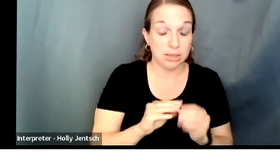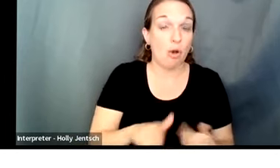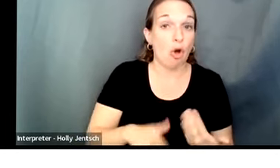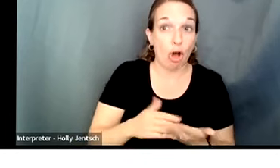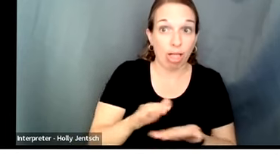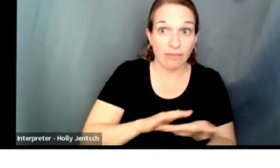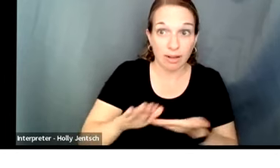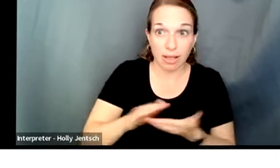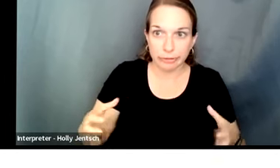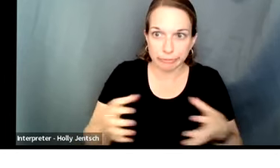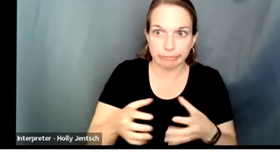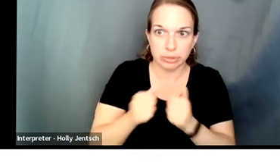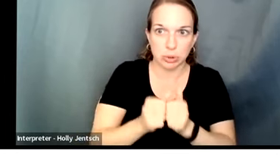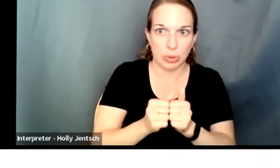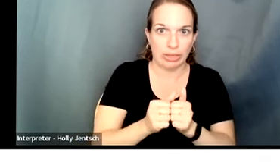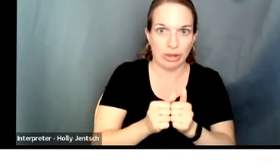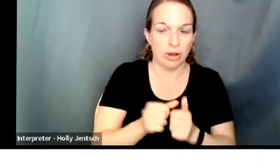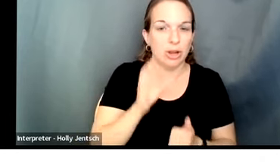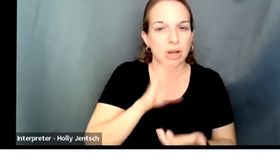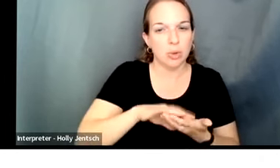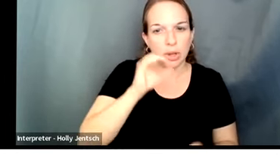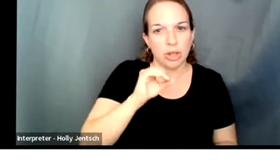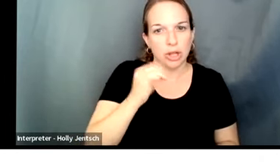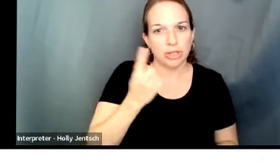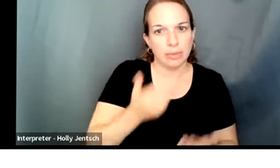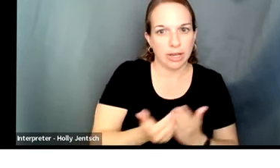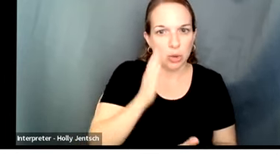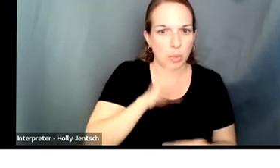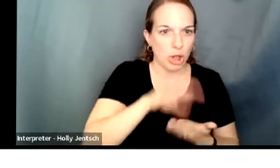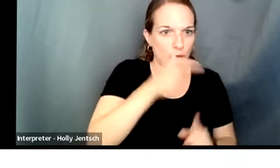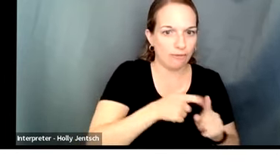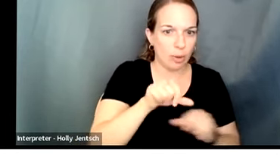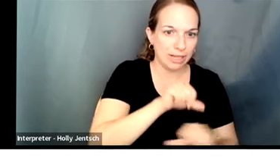come together. And as I said, you'll learn something new. You'll learn from each other.